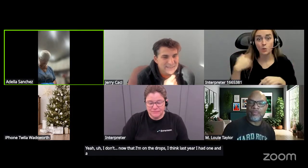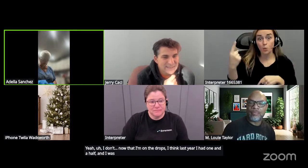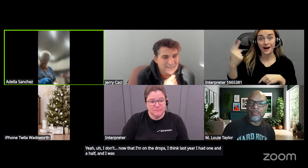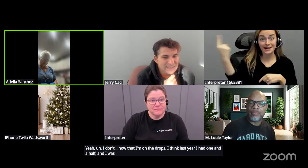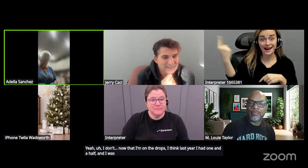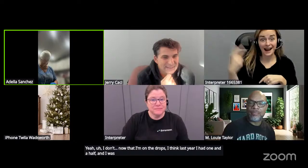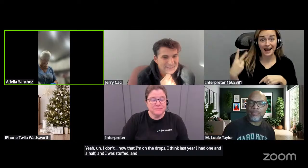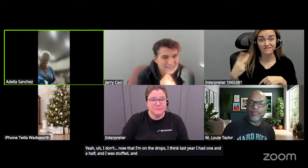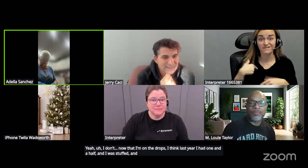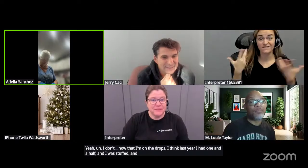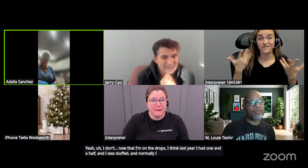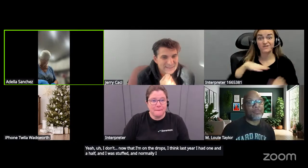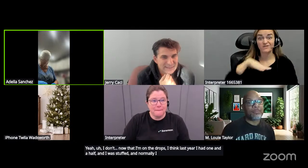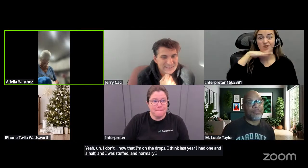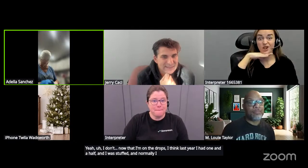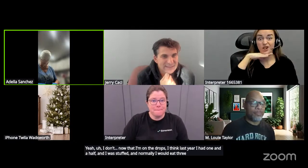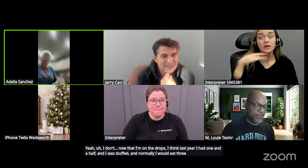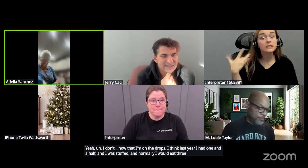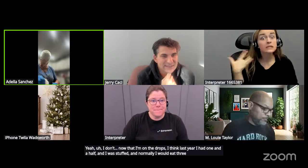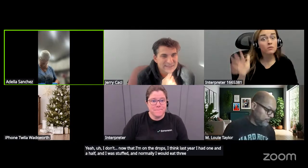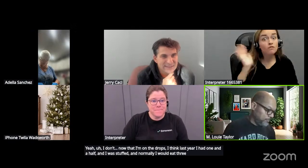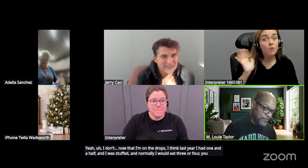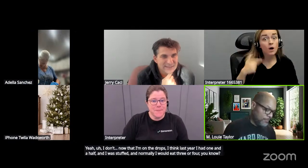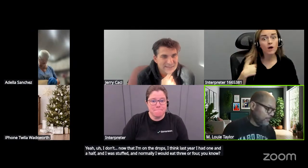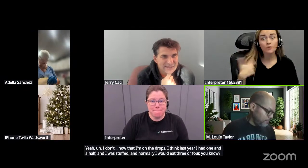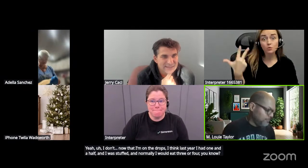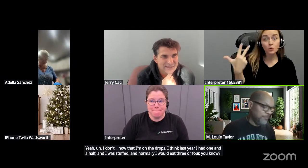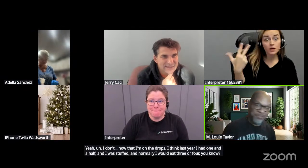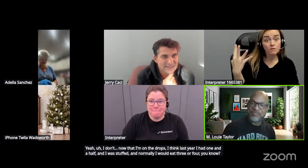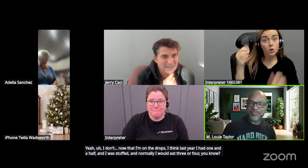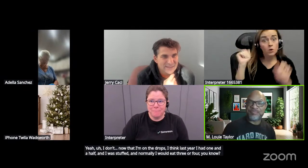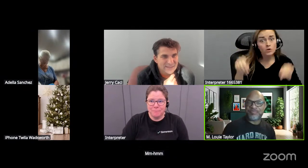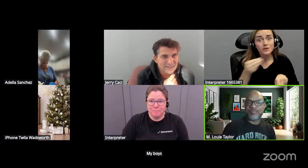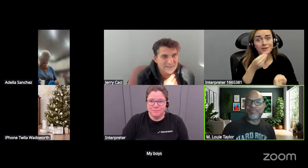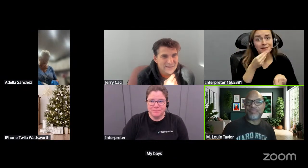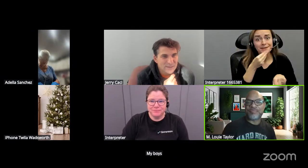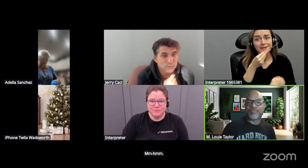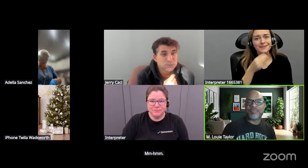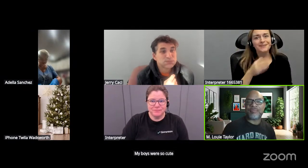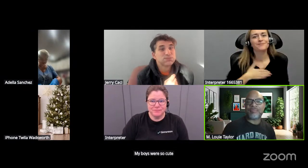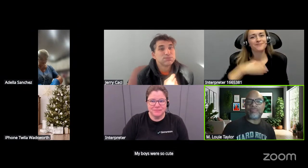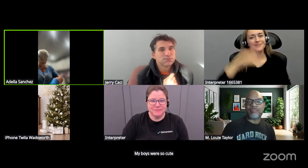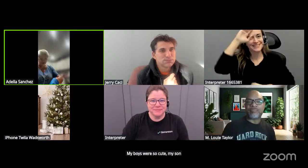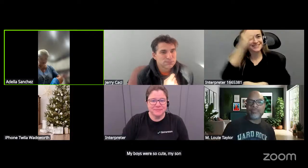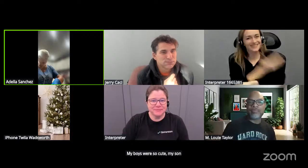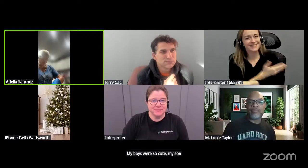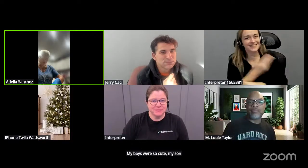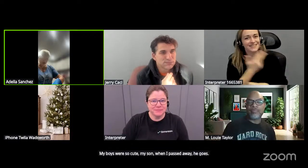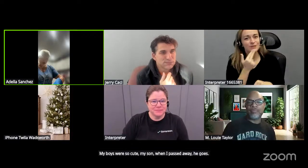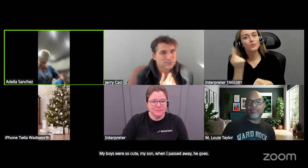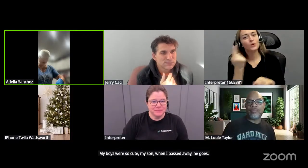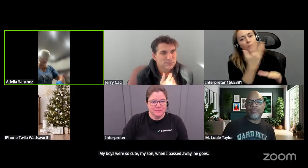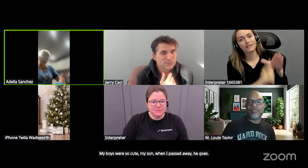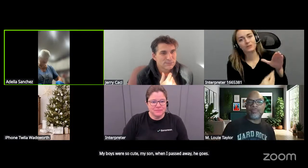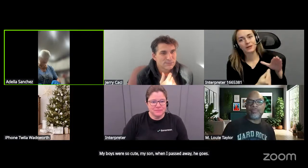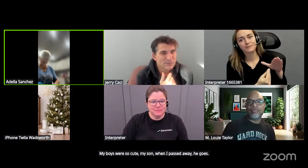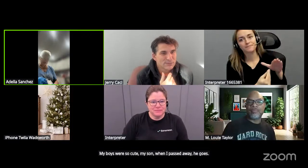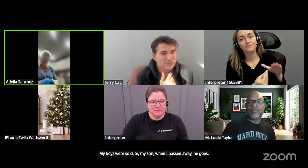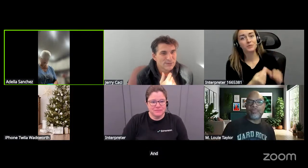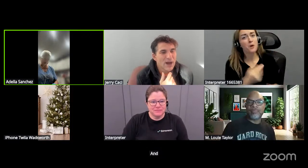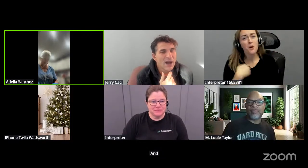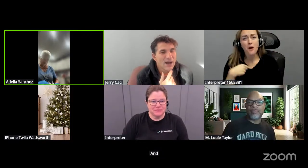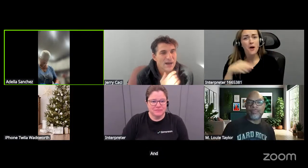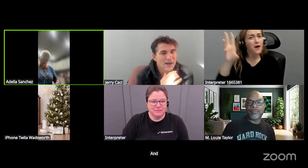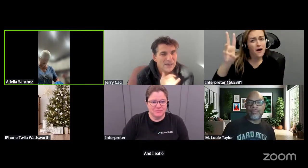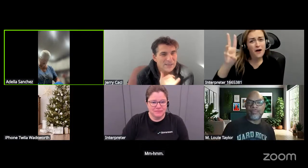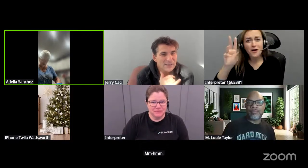And normally I would eat 3 or 4. You know, my Mhm. boys were so cute. My son, the one that passed away, he goes, "Man, I eat